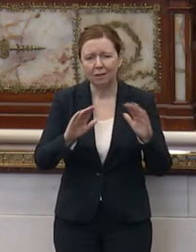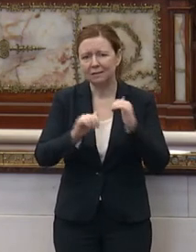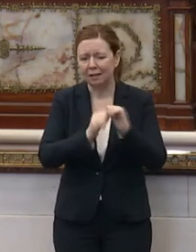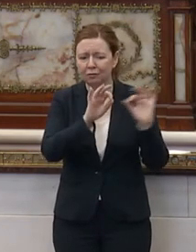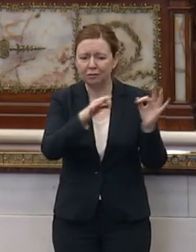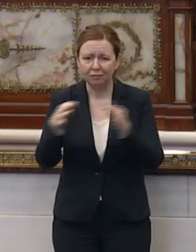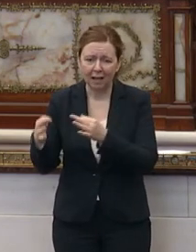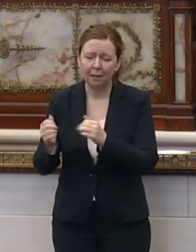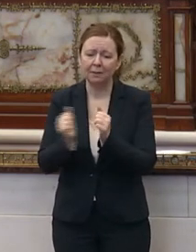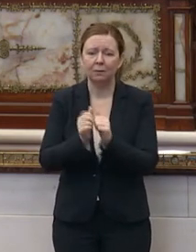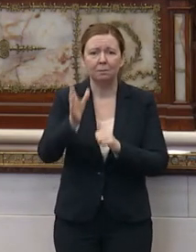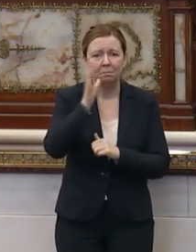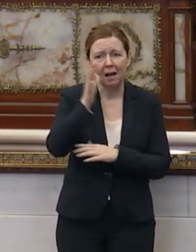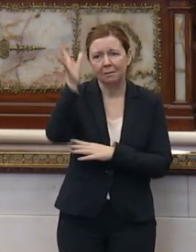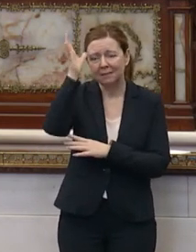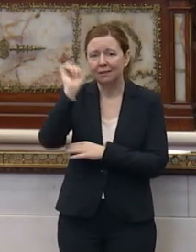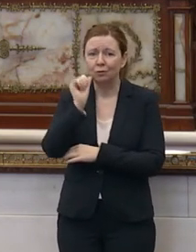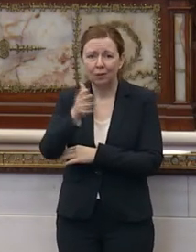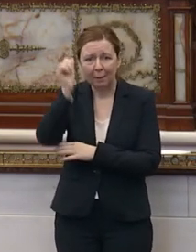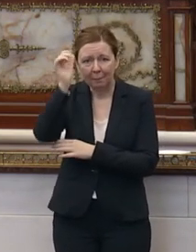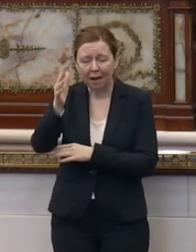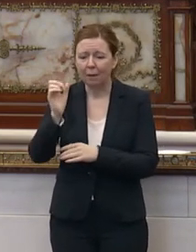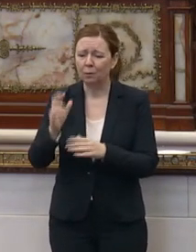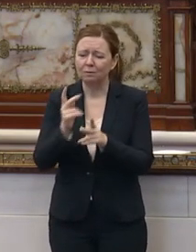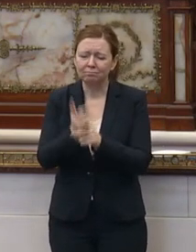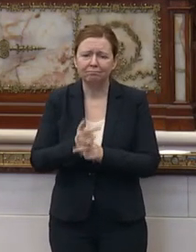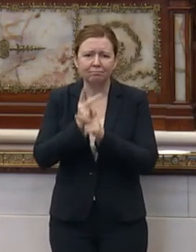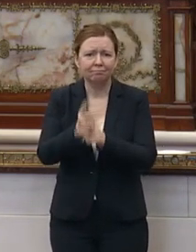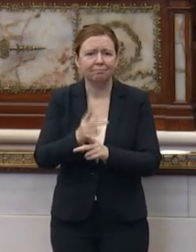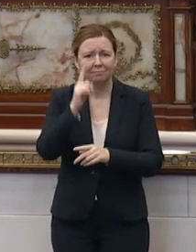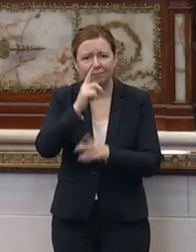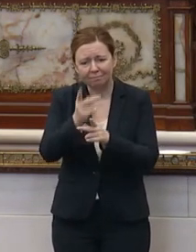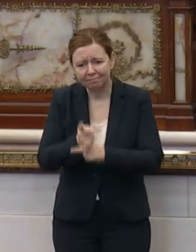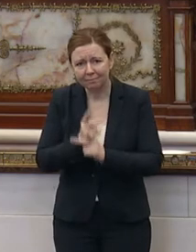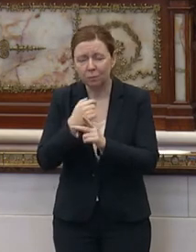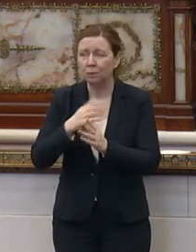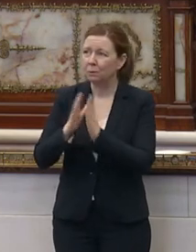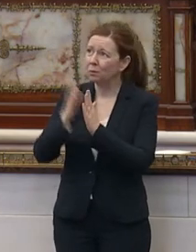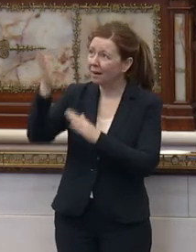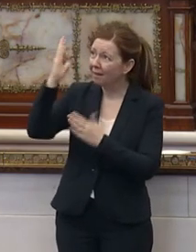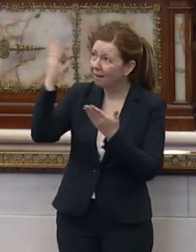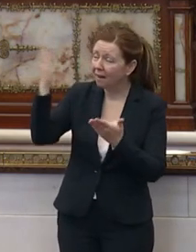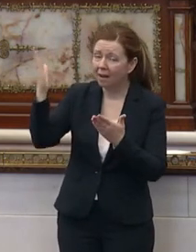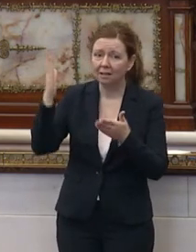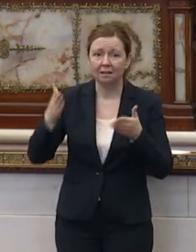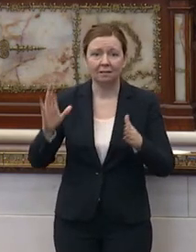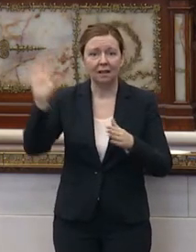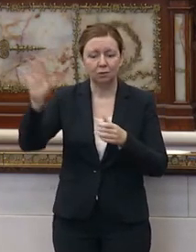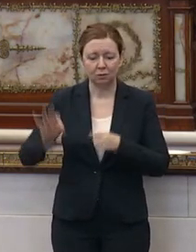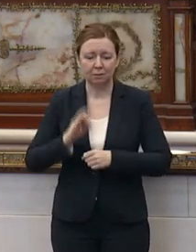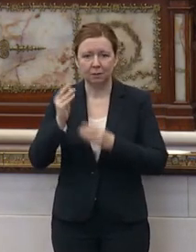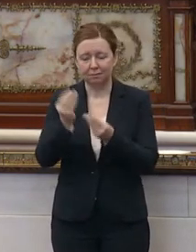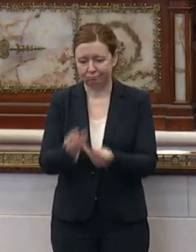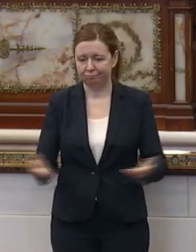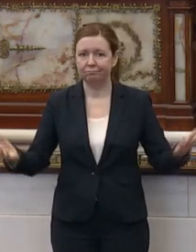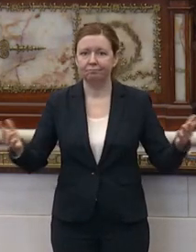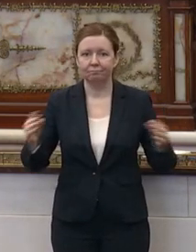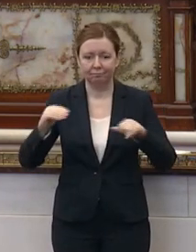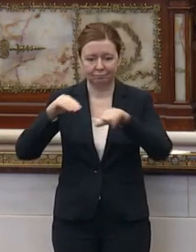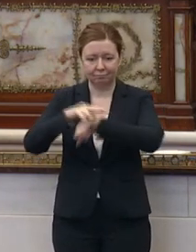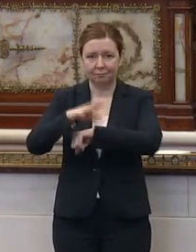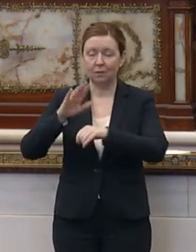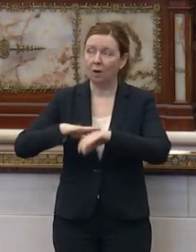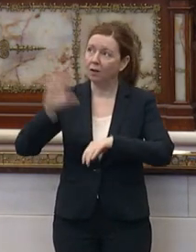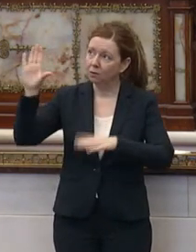with a mom, a dad, a grandmom, or kinship care. And we pray, God, that you will just let your spirit fall on this,